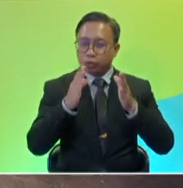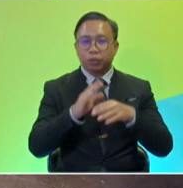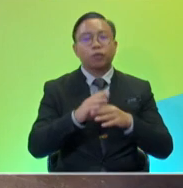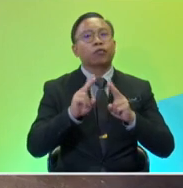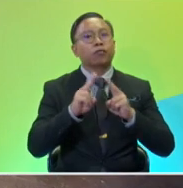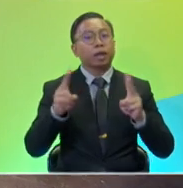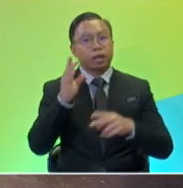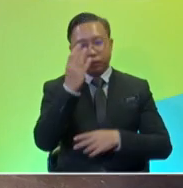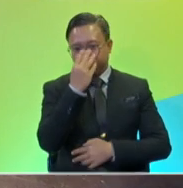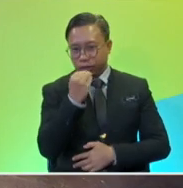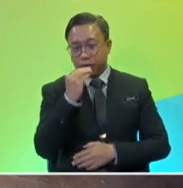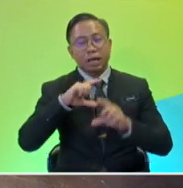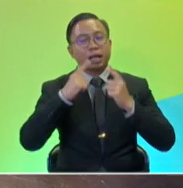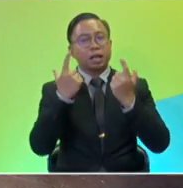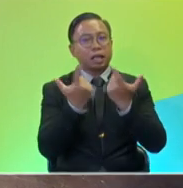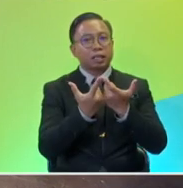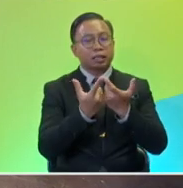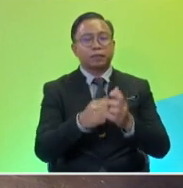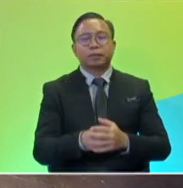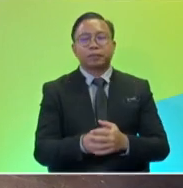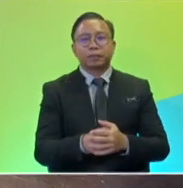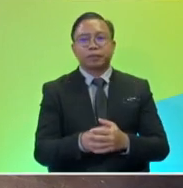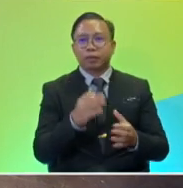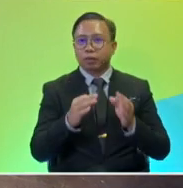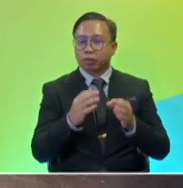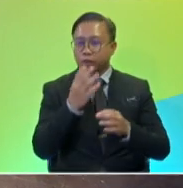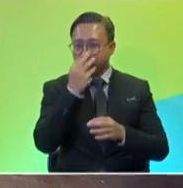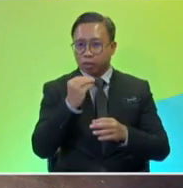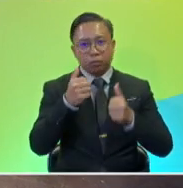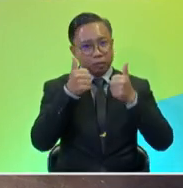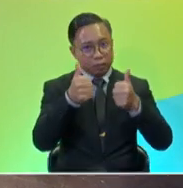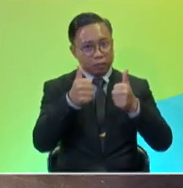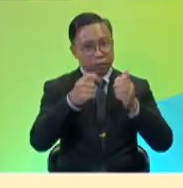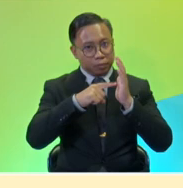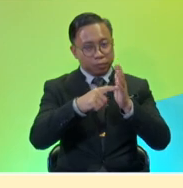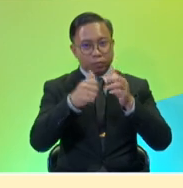very fun class. Did you have fun? If you had fun, give me a double thumbs up, everybody.